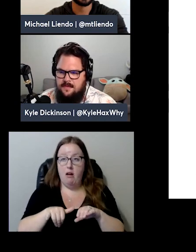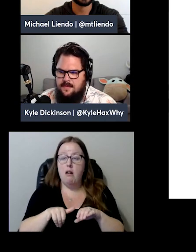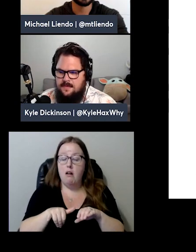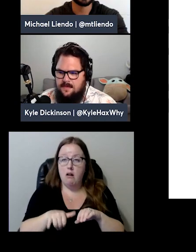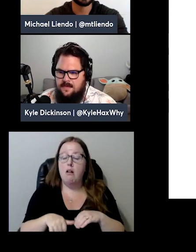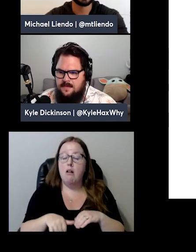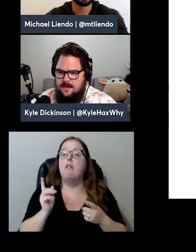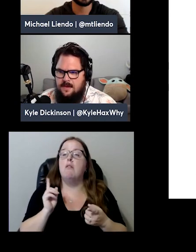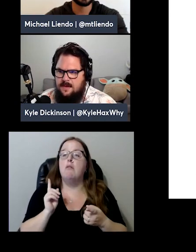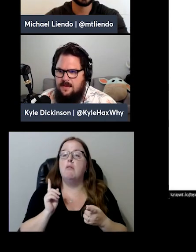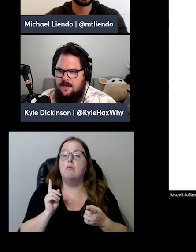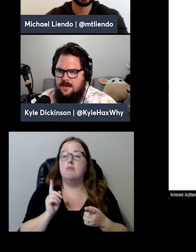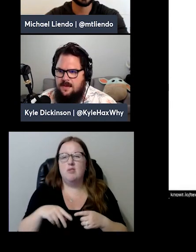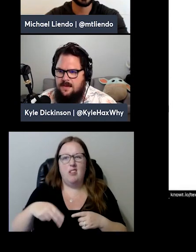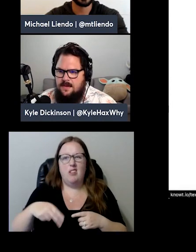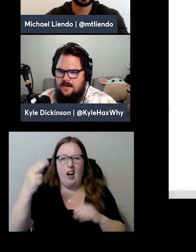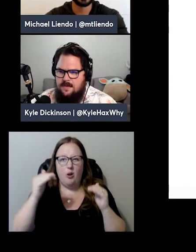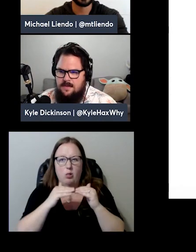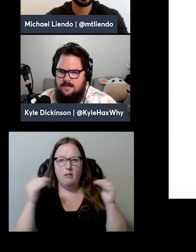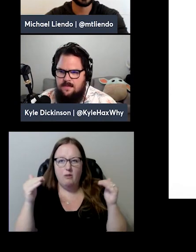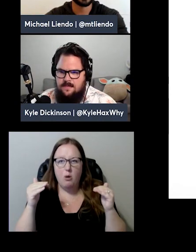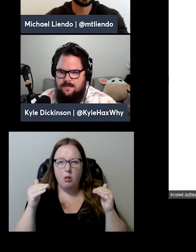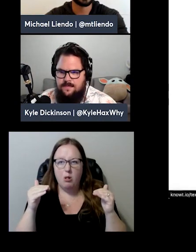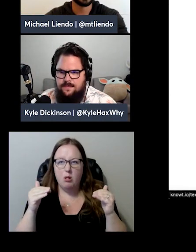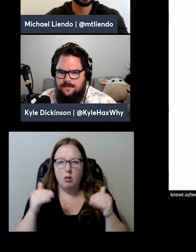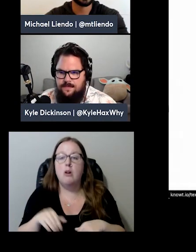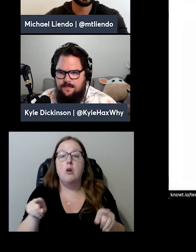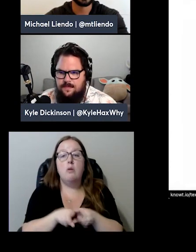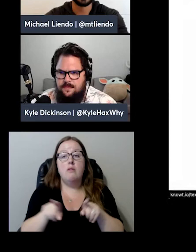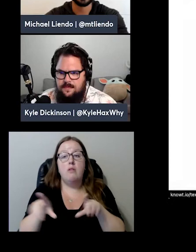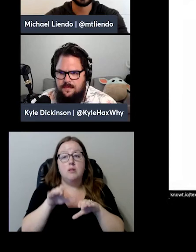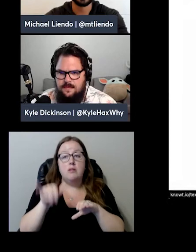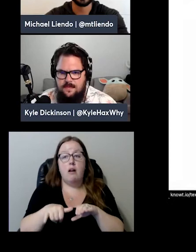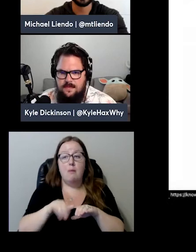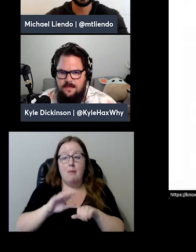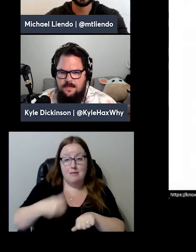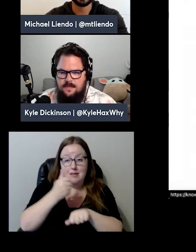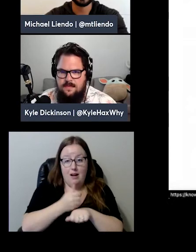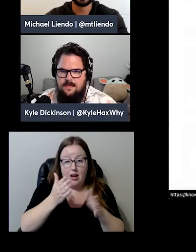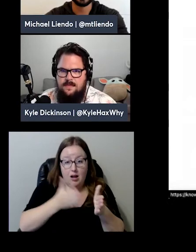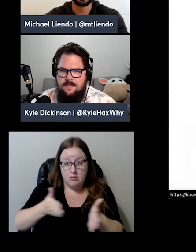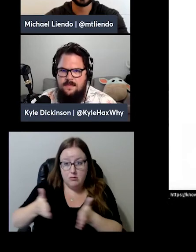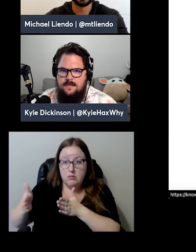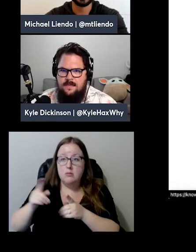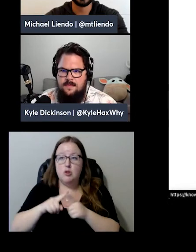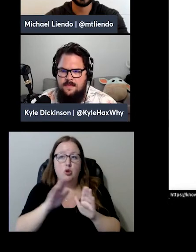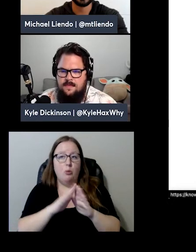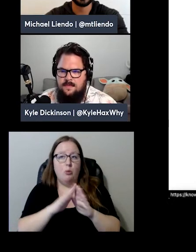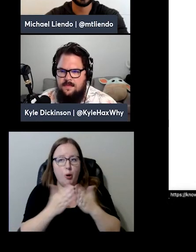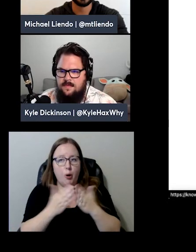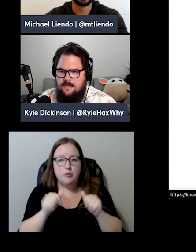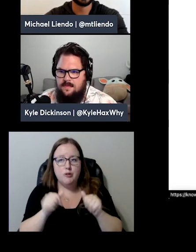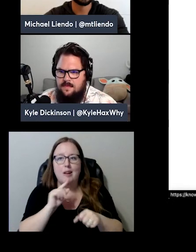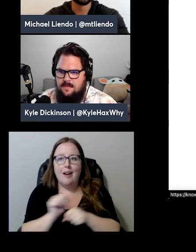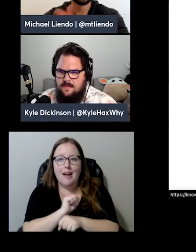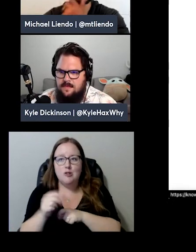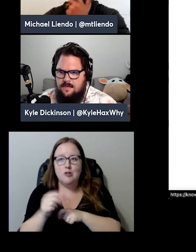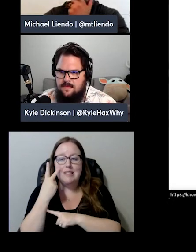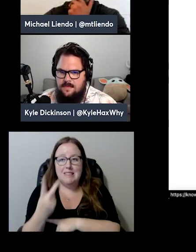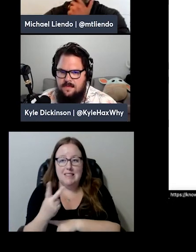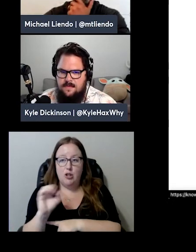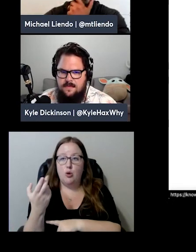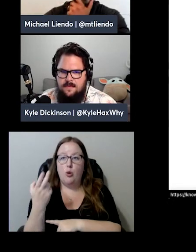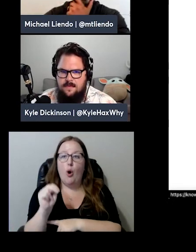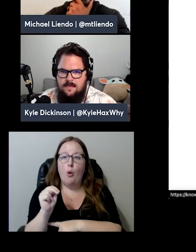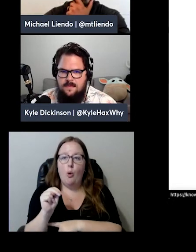to a higher degree. So we've also done it by organizing into textbooks. So you can actually see your own textbook notes here